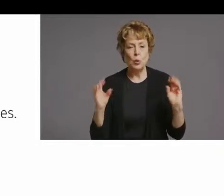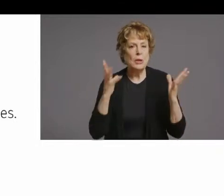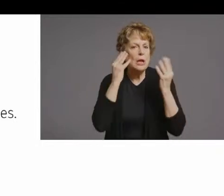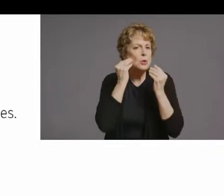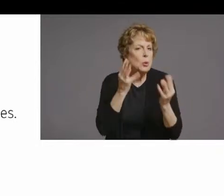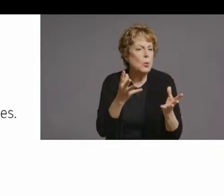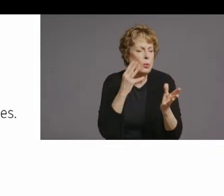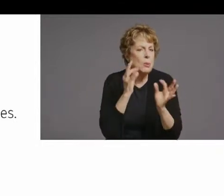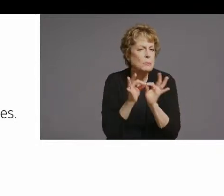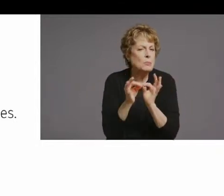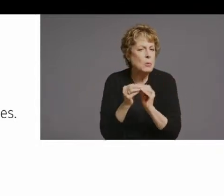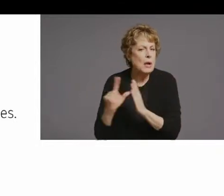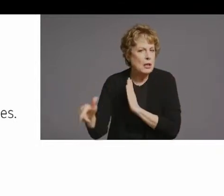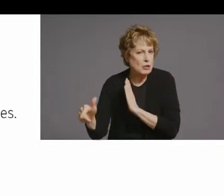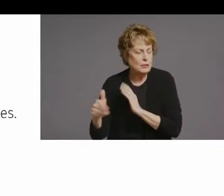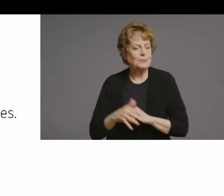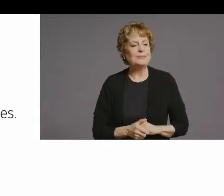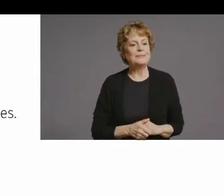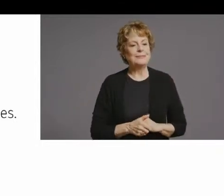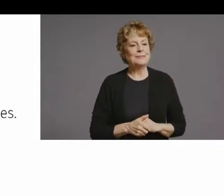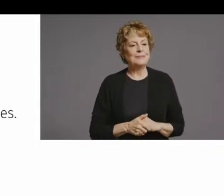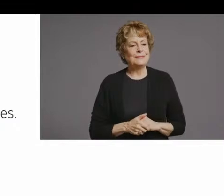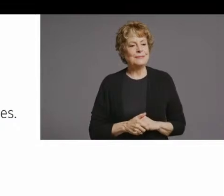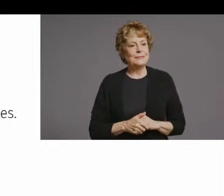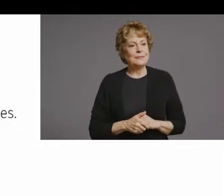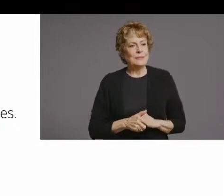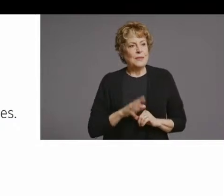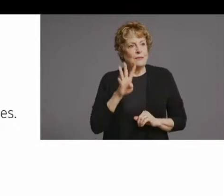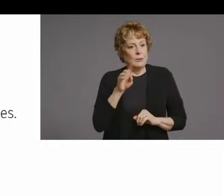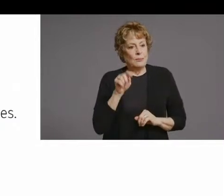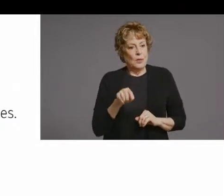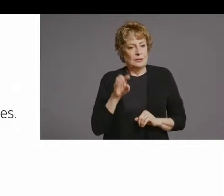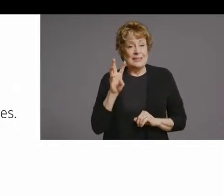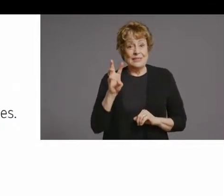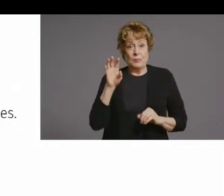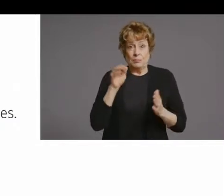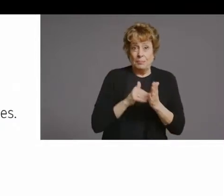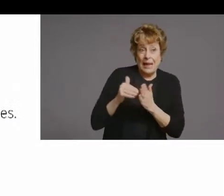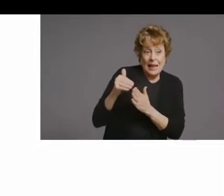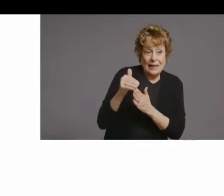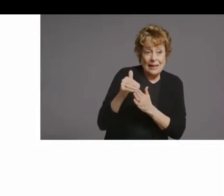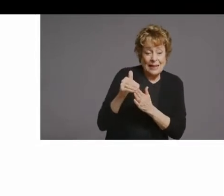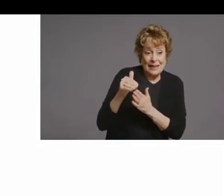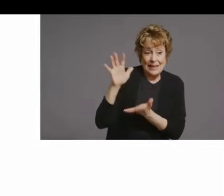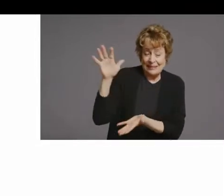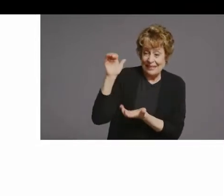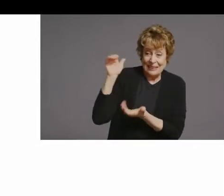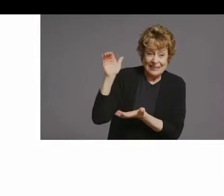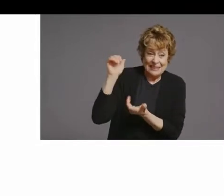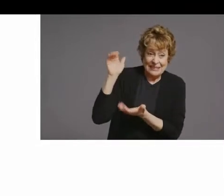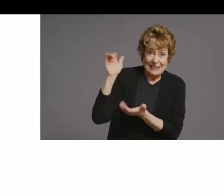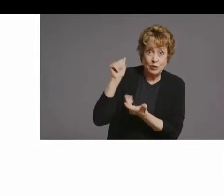But we've had a total of over 4.3 million doses allocated to Arizona.